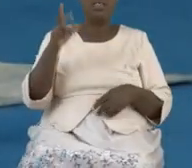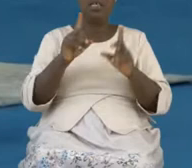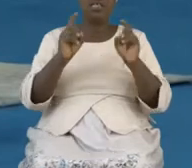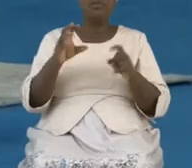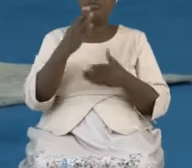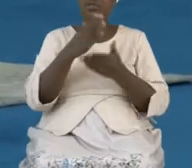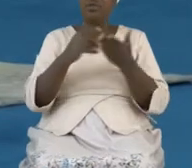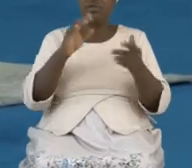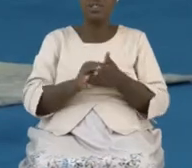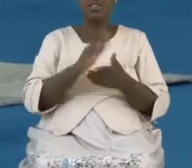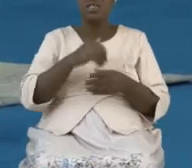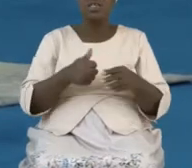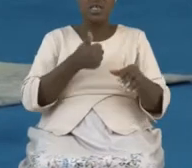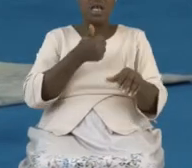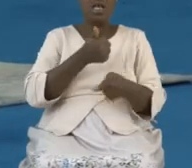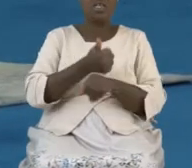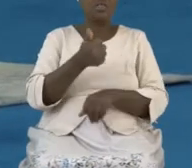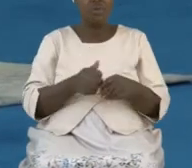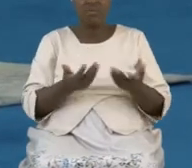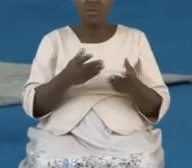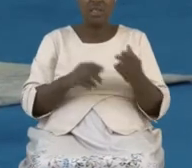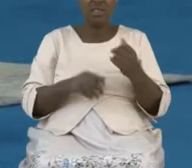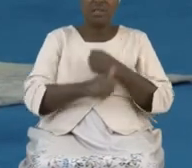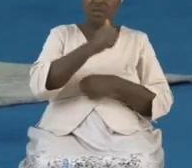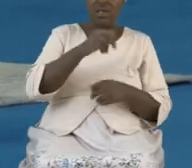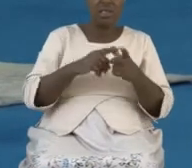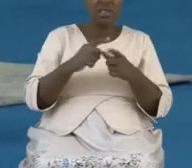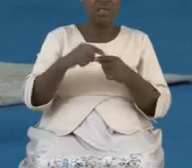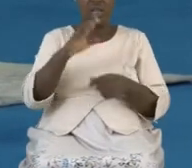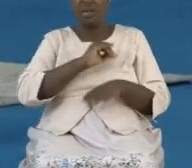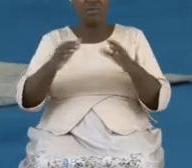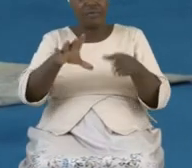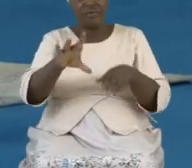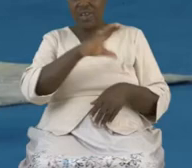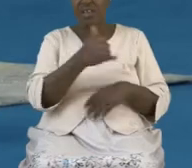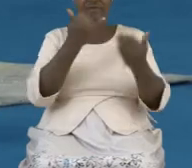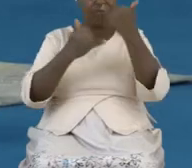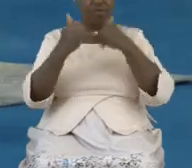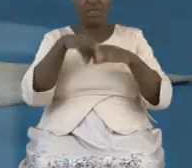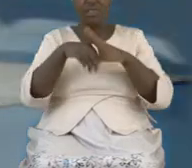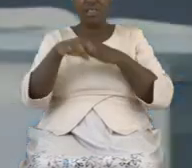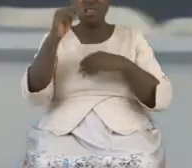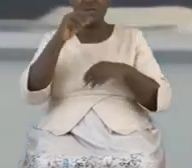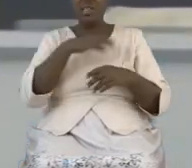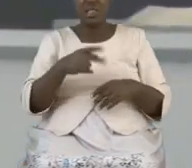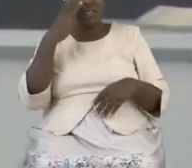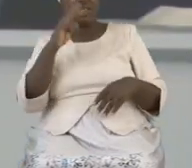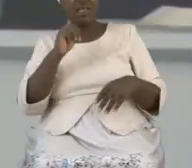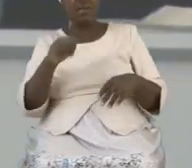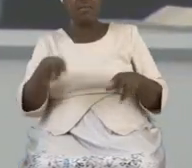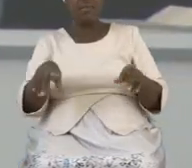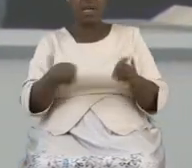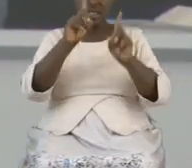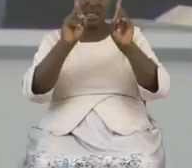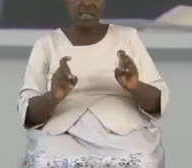accused. I find no fault. They examined him as they will examine a